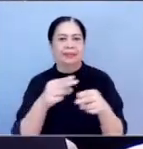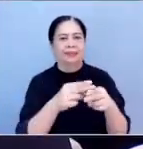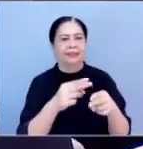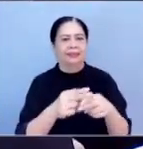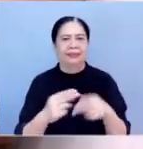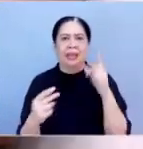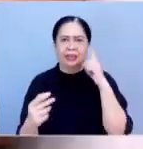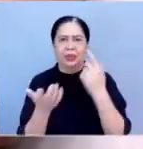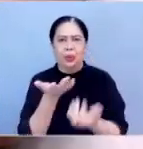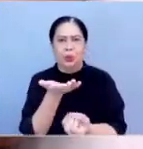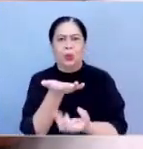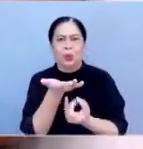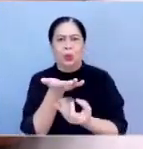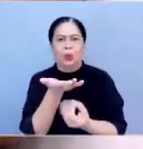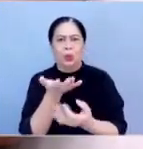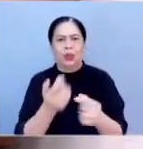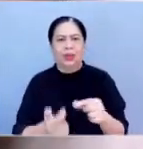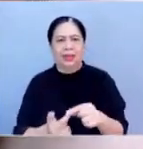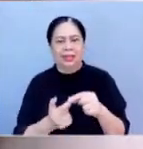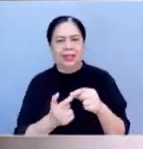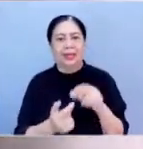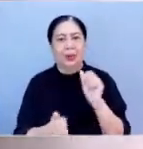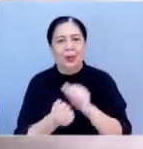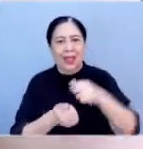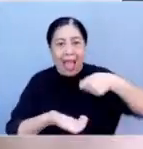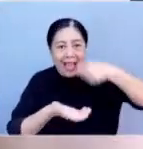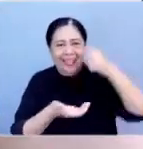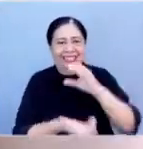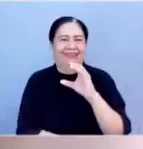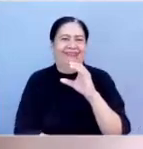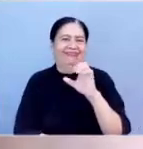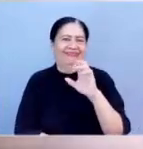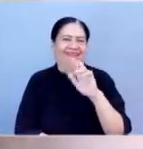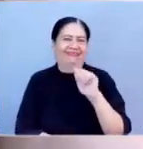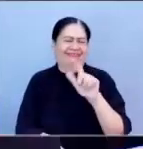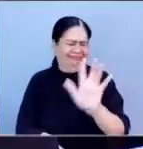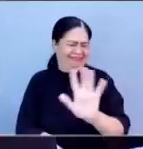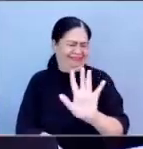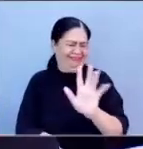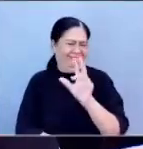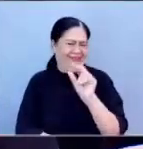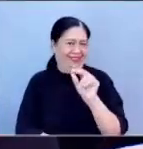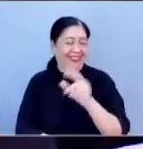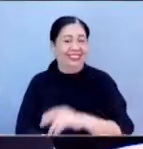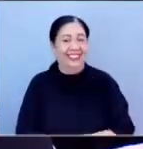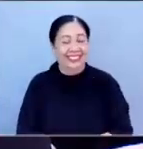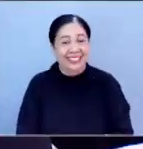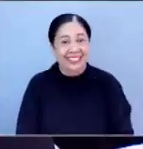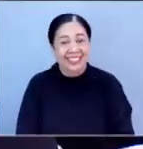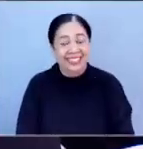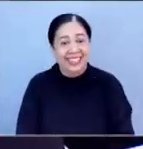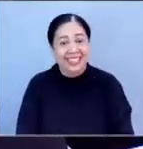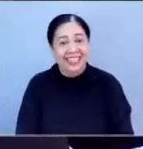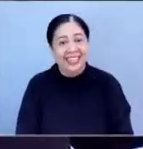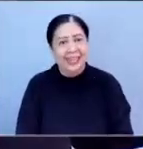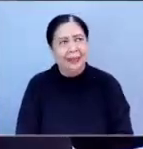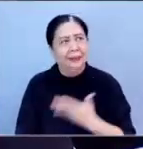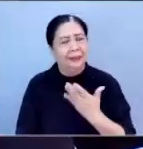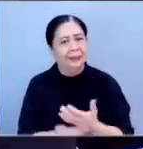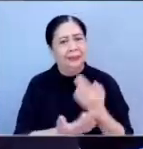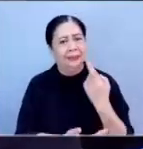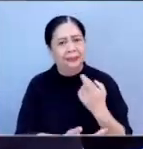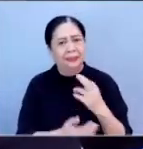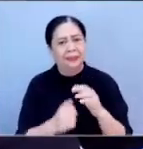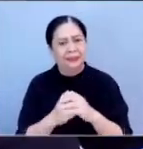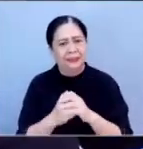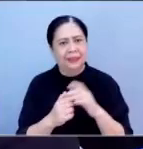cook. Yes. What's your specialty? Cereal, no. Oh, okay. No, Farsico. So one of my best friends, he's a